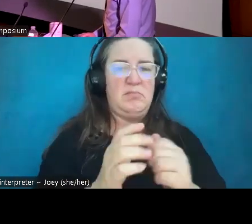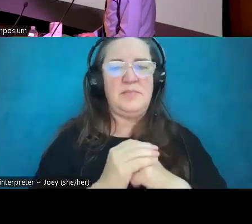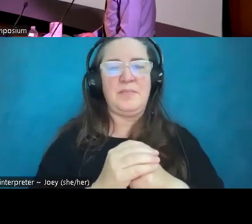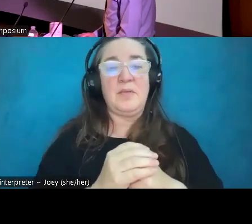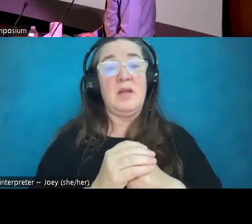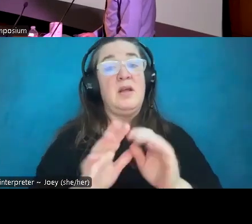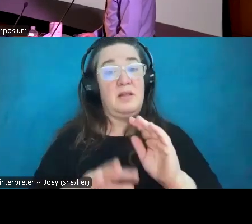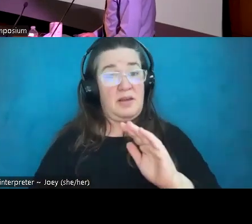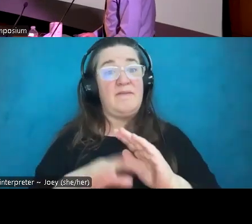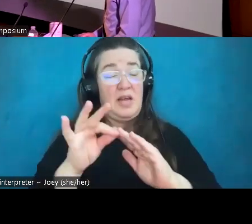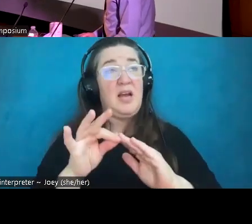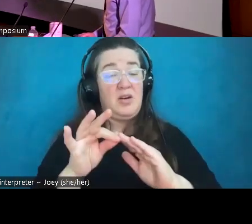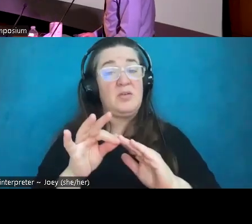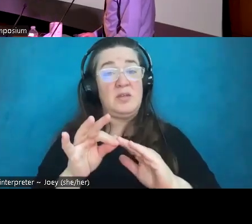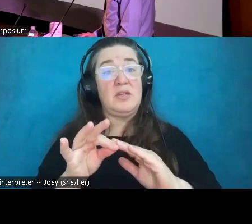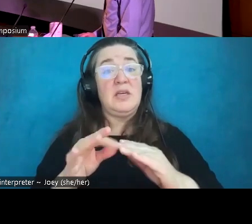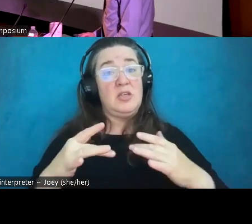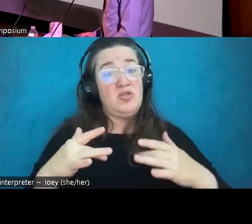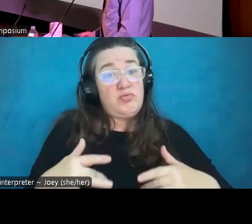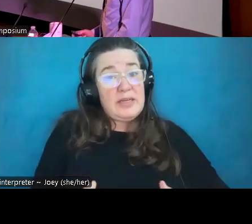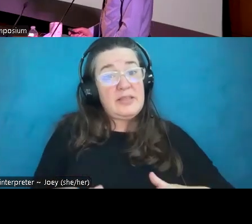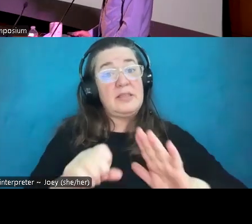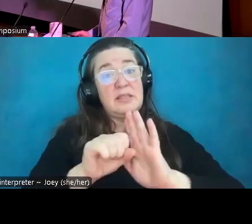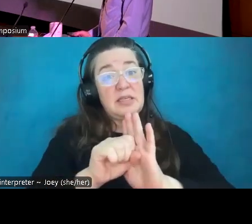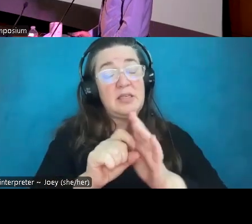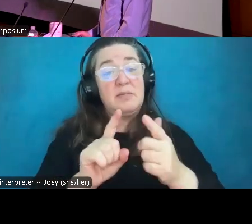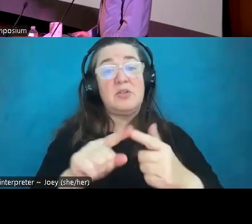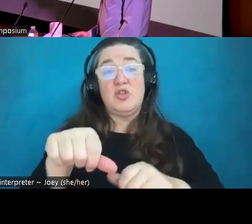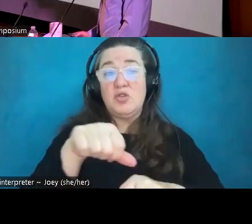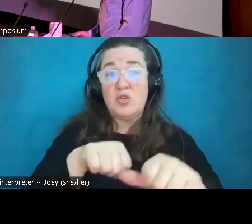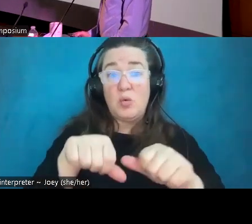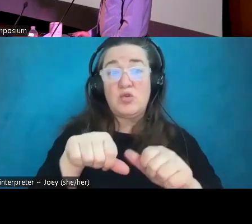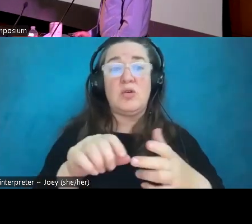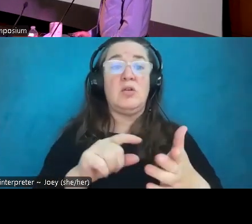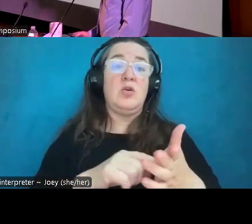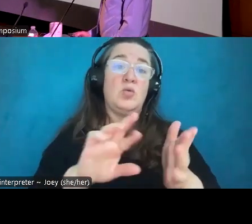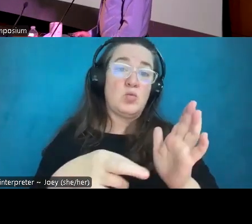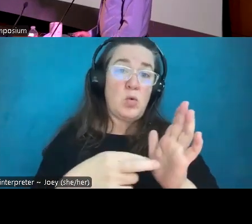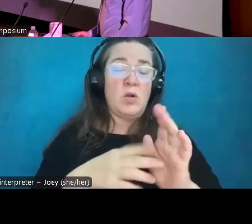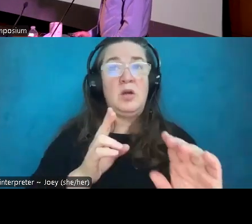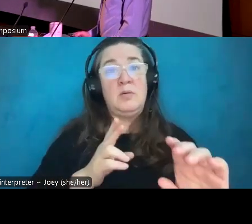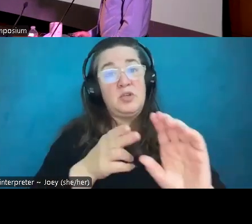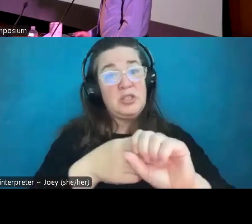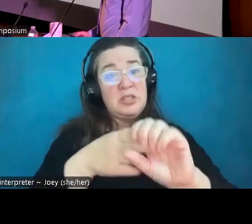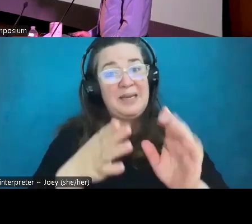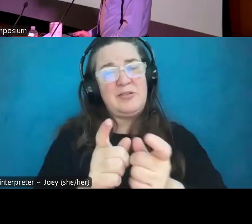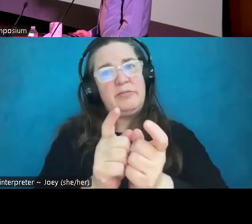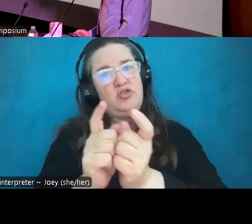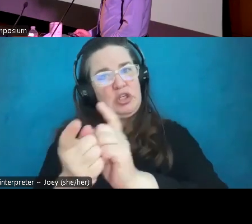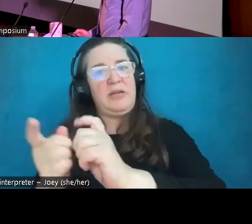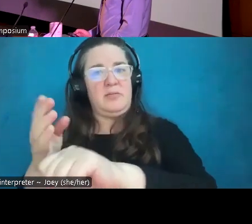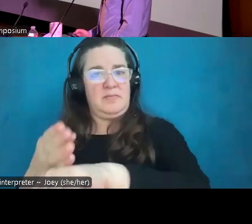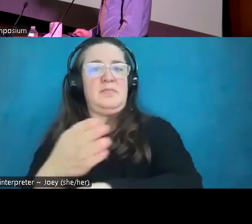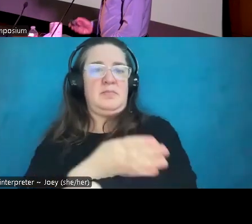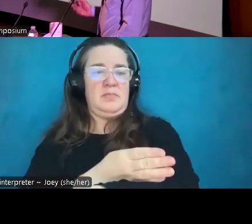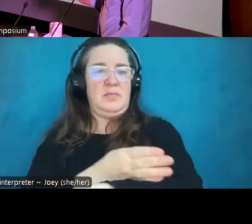improvement in self-efficacy, depressive symptoms, social role participation. So this can be a great resource. Find the speech therapists in your